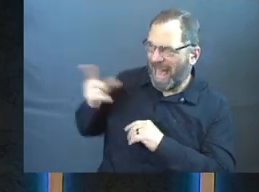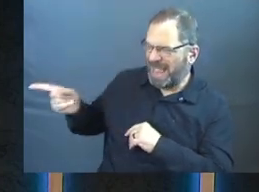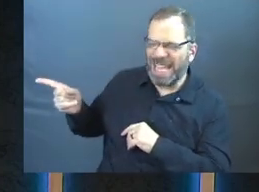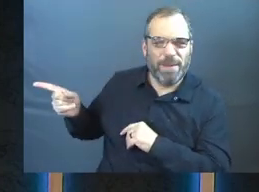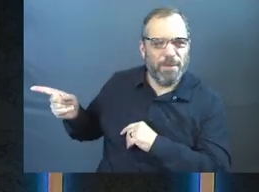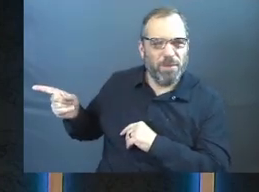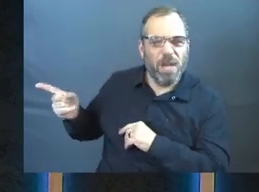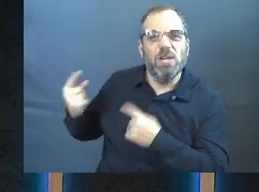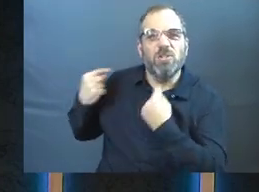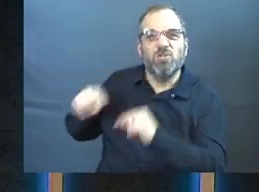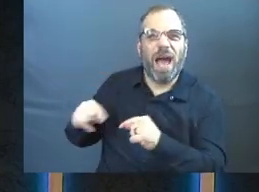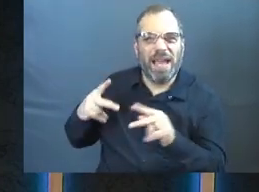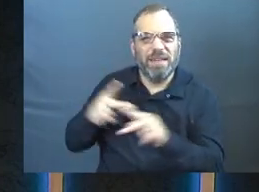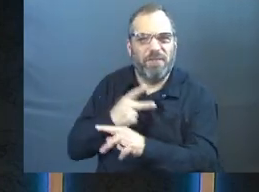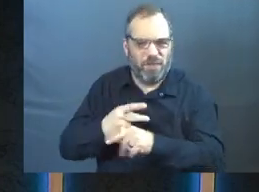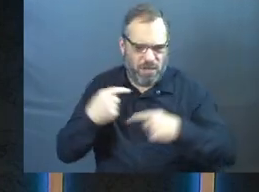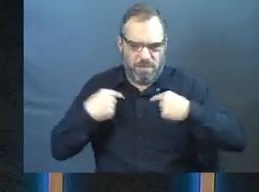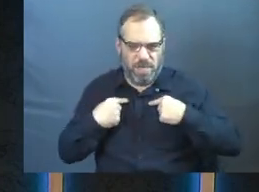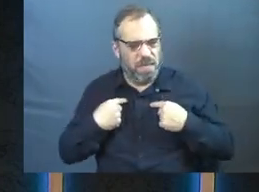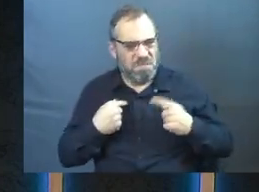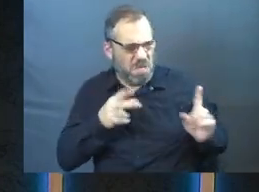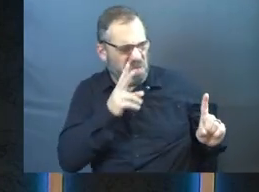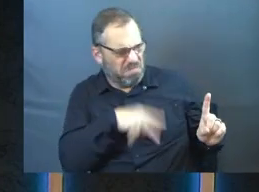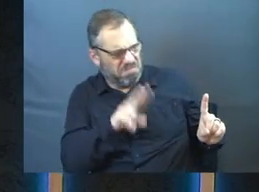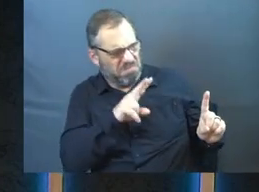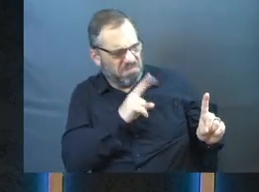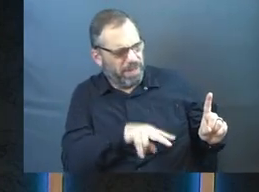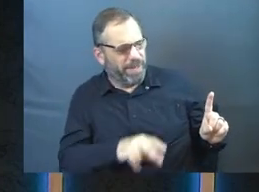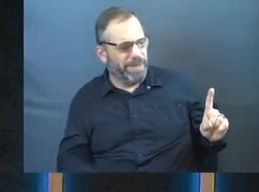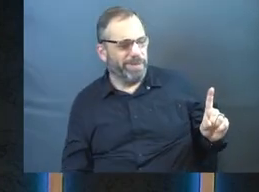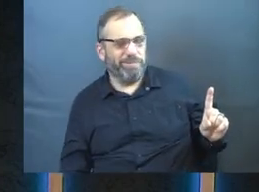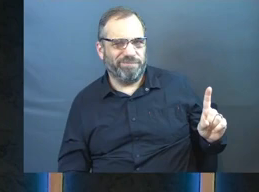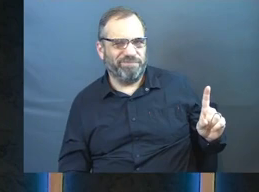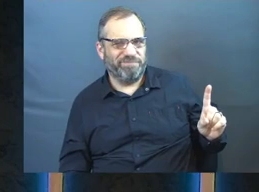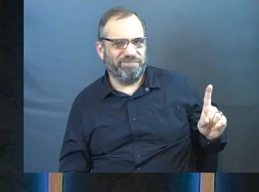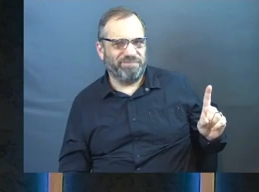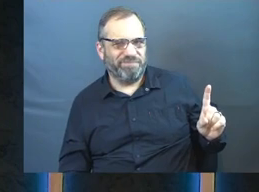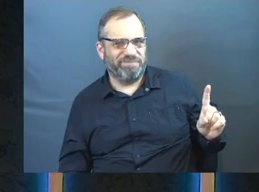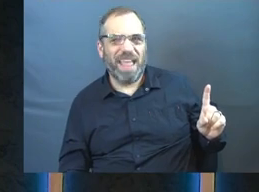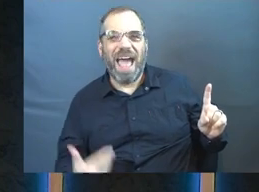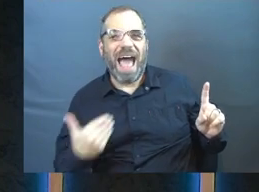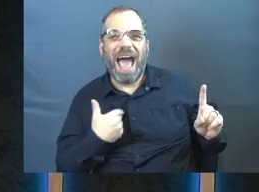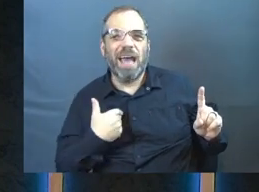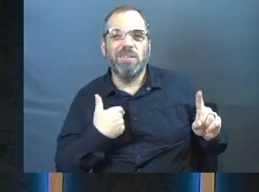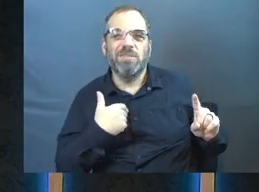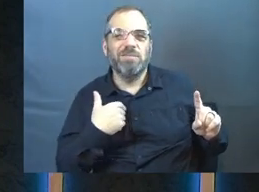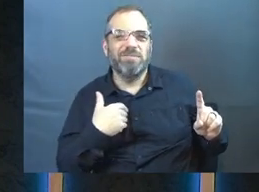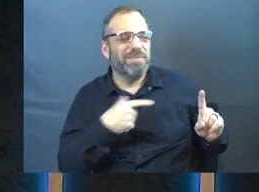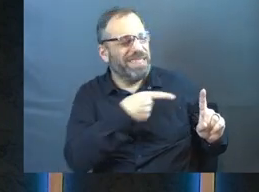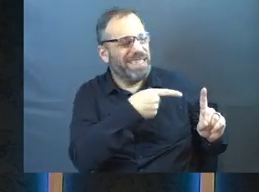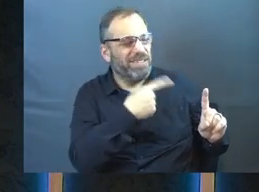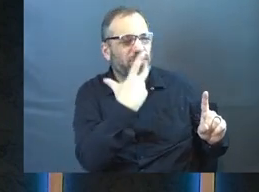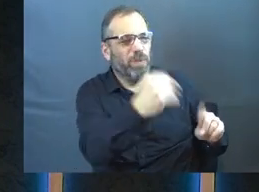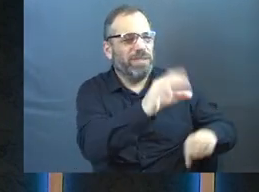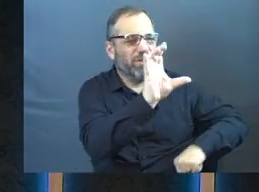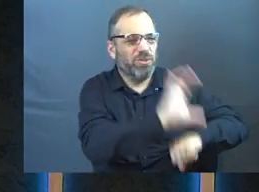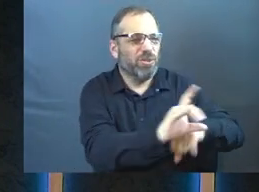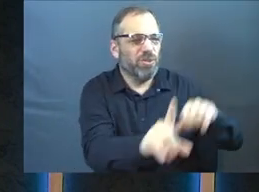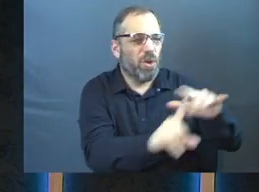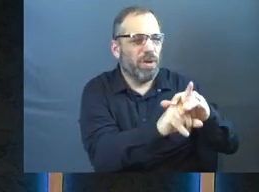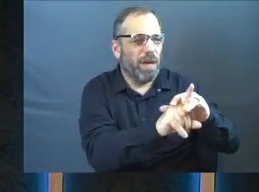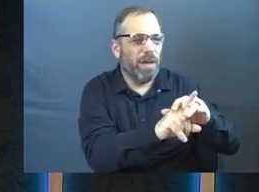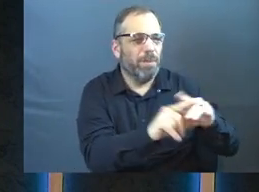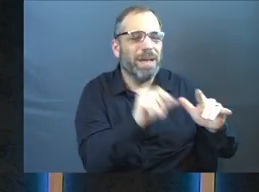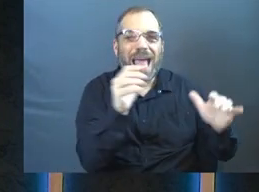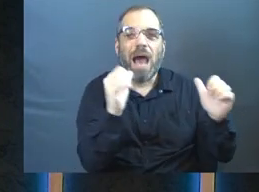think she was trying to figure me out, and she eventually figured out I was just a church attender. I was not somebody who was there yet